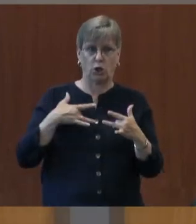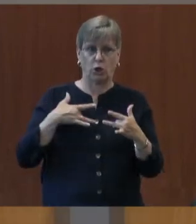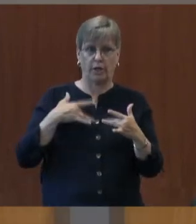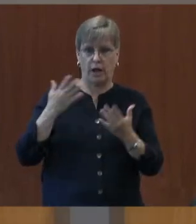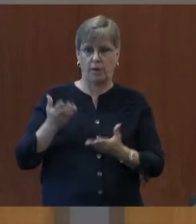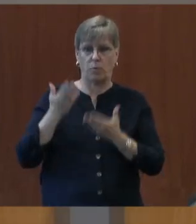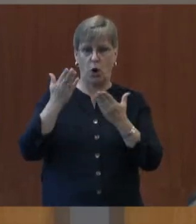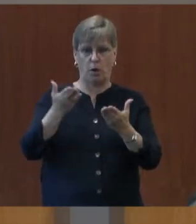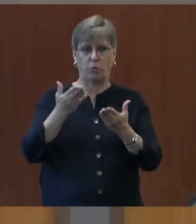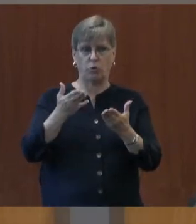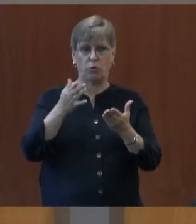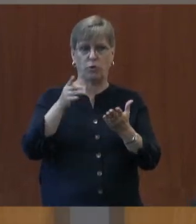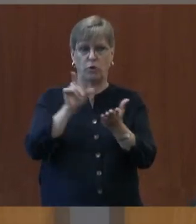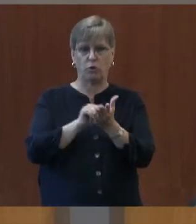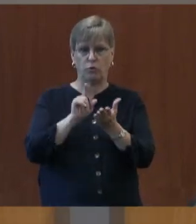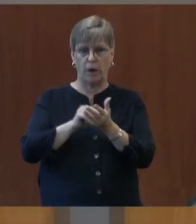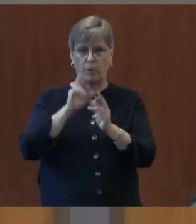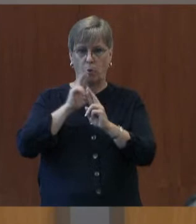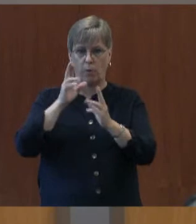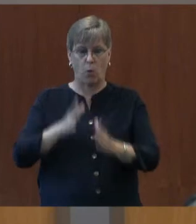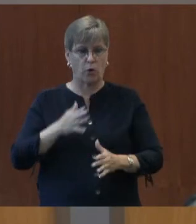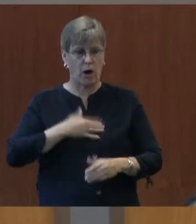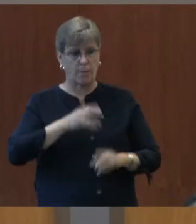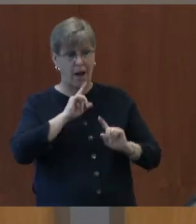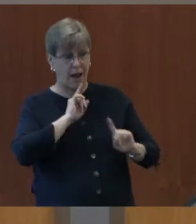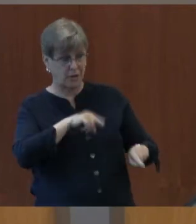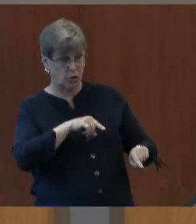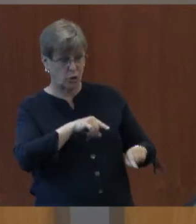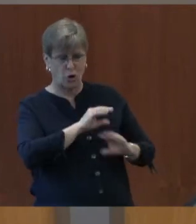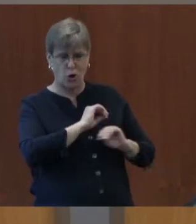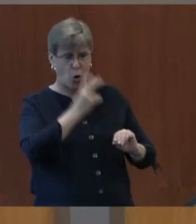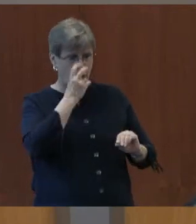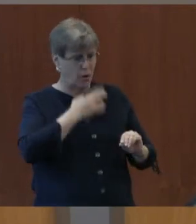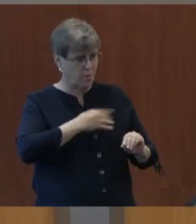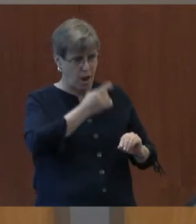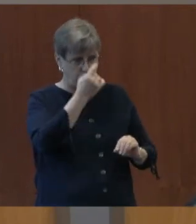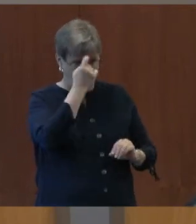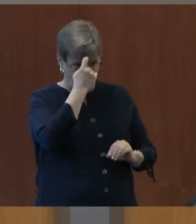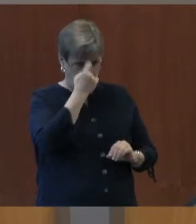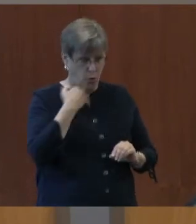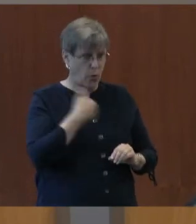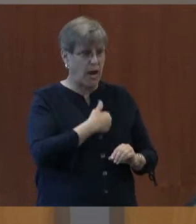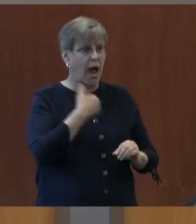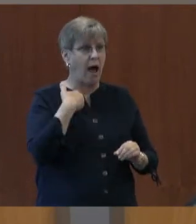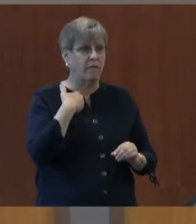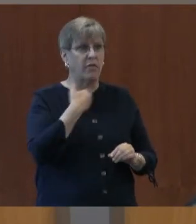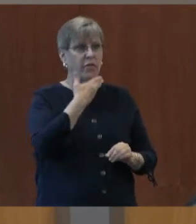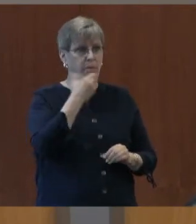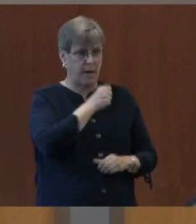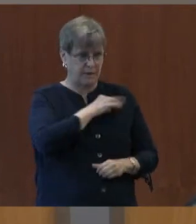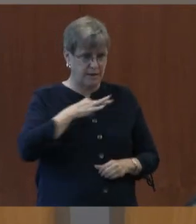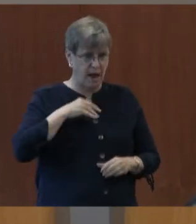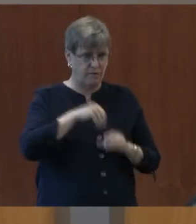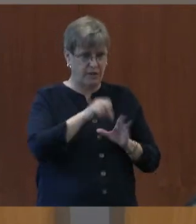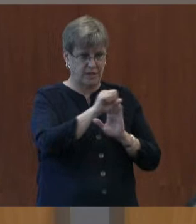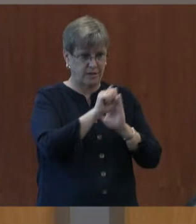brought up to her, and my response was that there's no doubt in my mind that we have by far the best staff in the state of Maryland, and